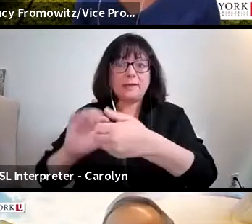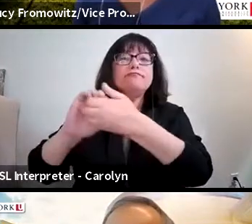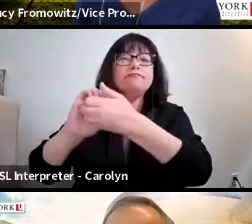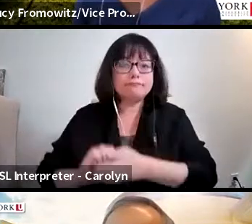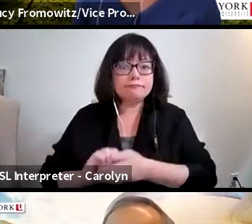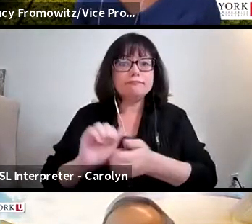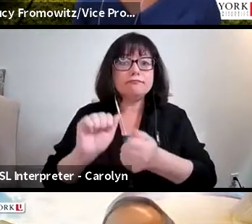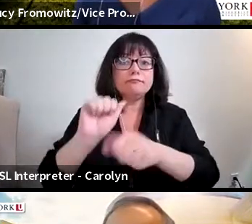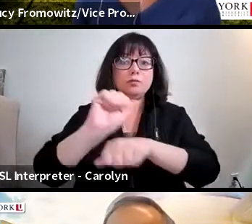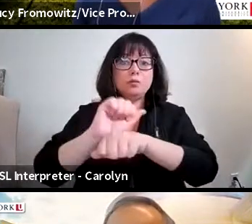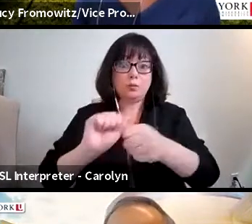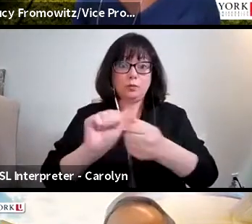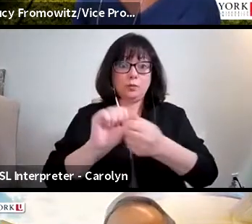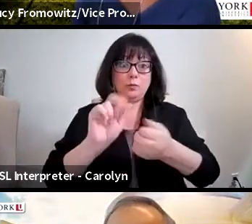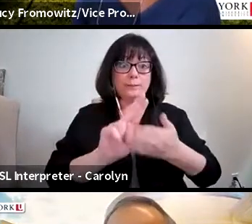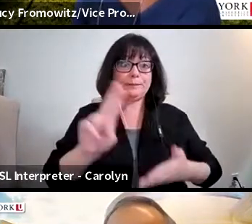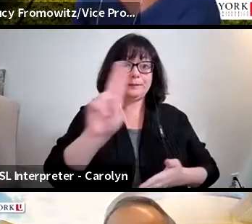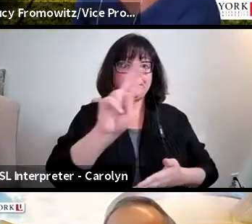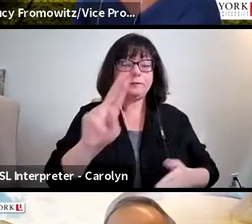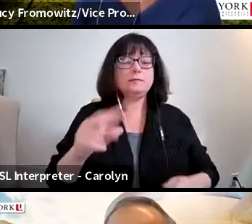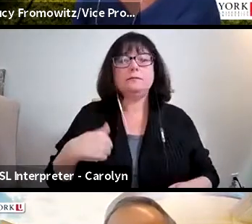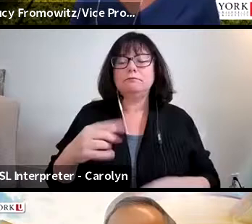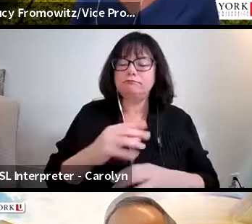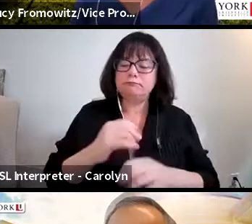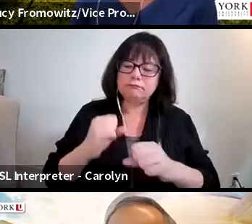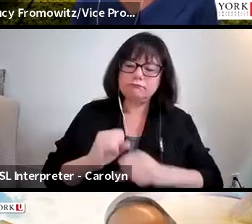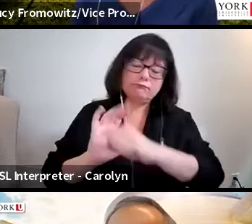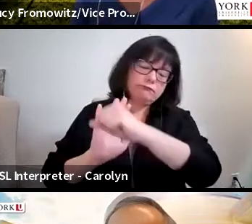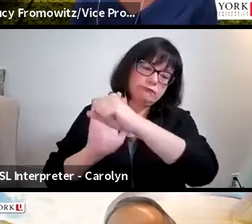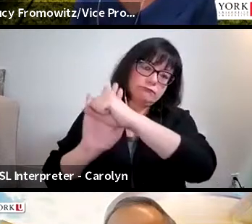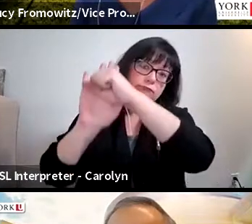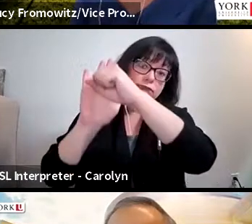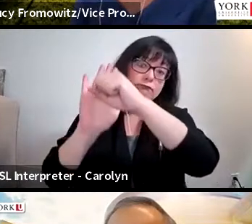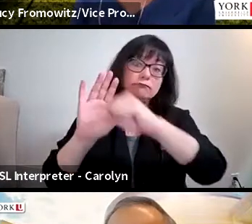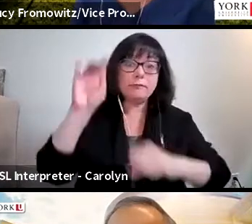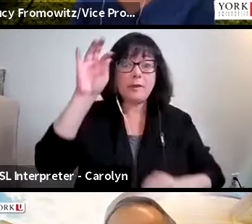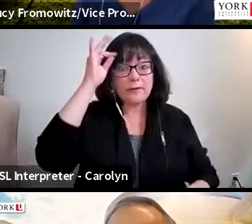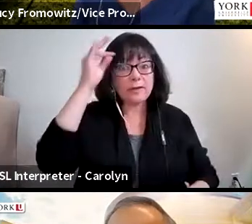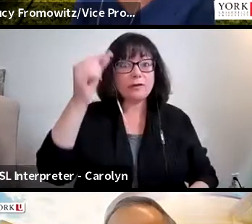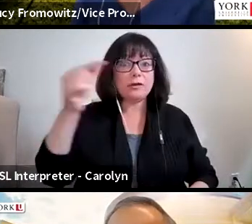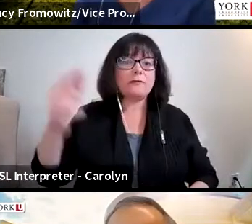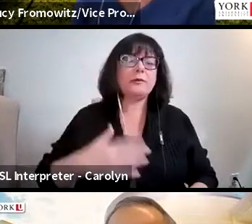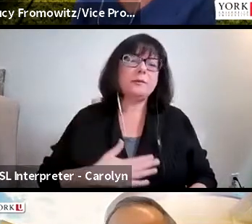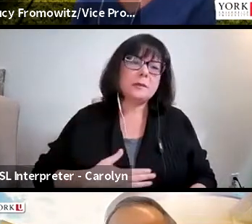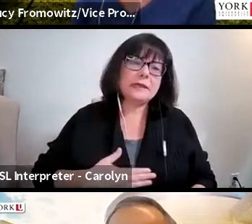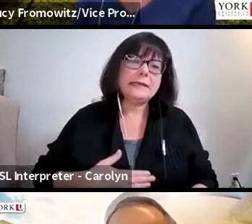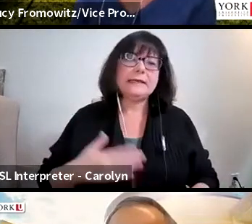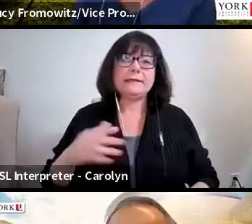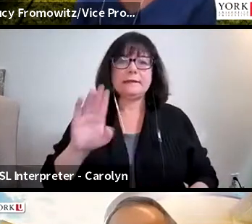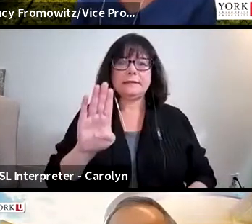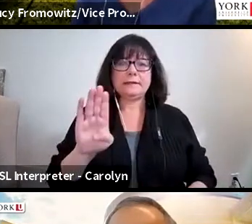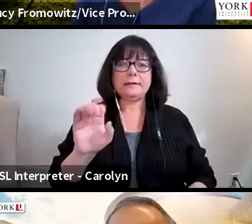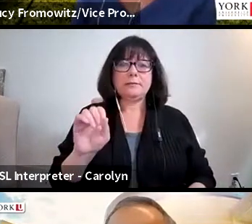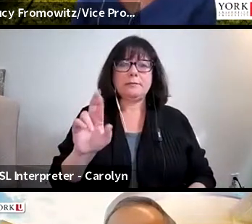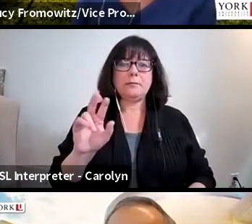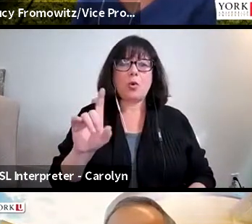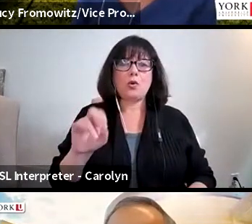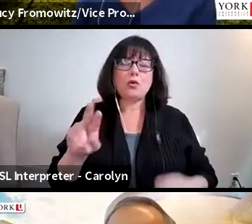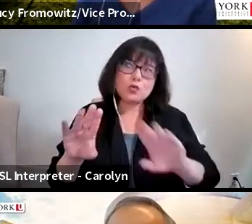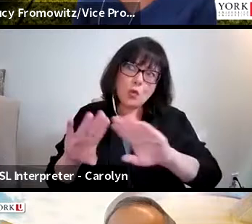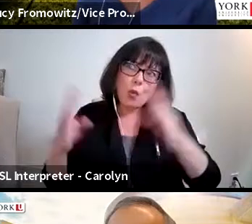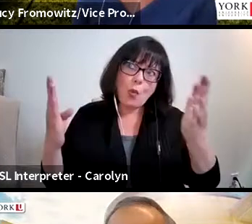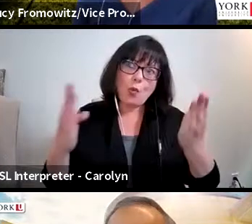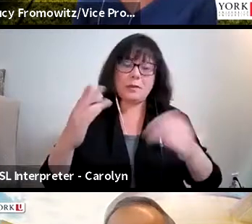everything that the federal government can on opening up the borders for international students